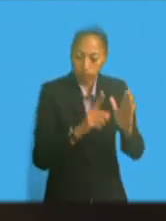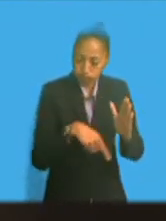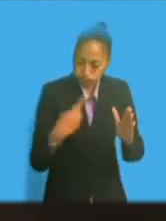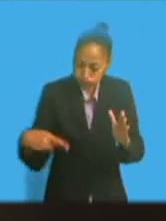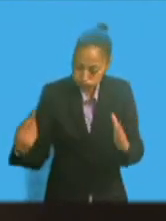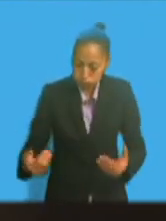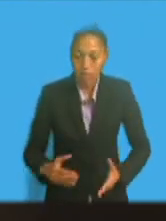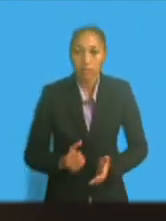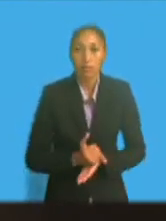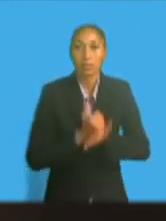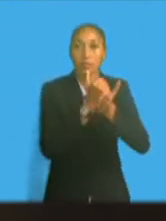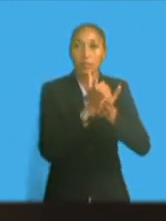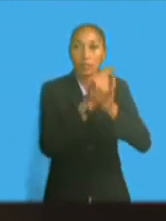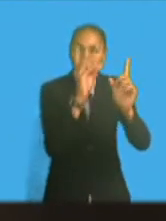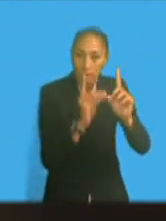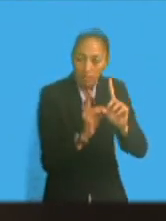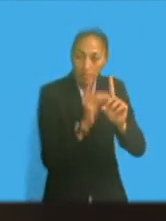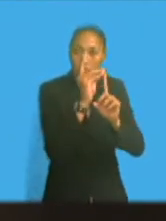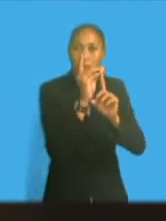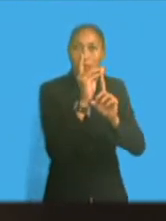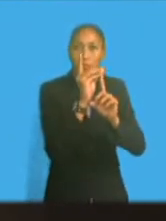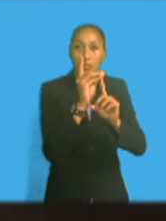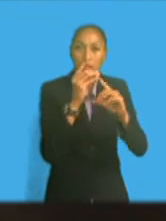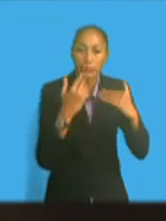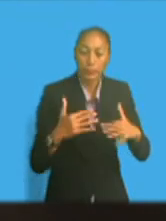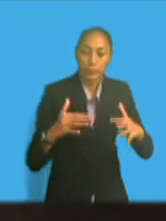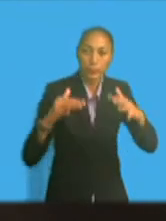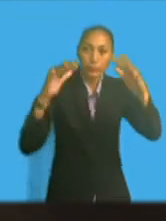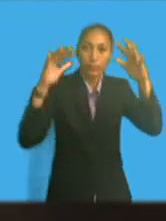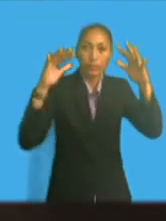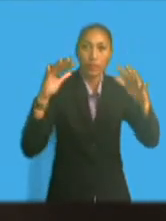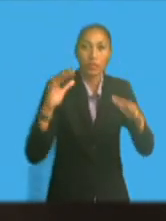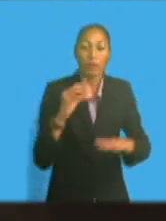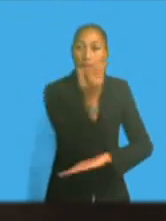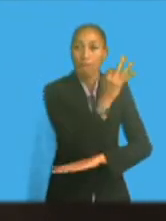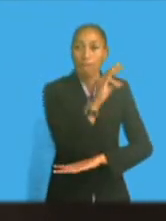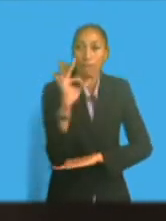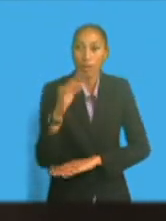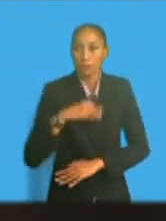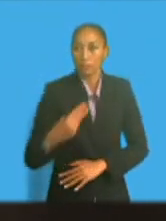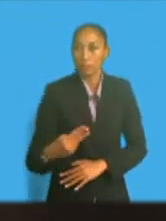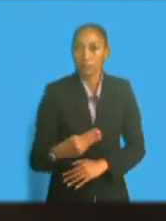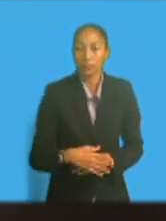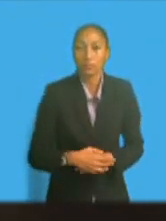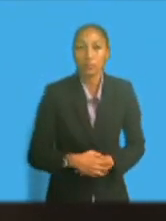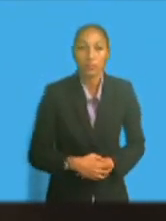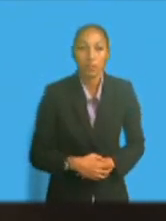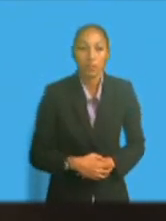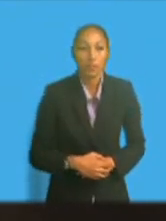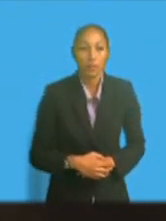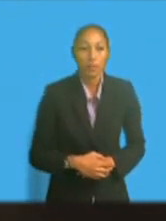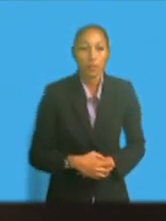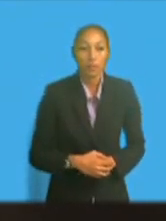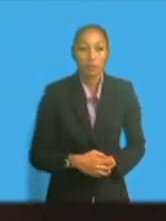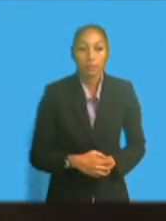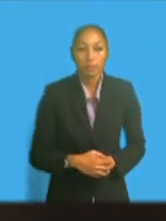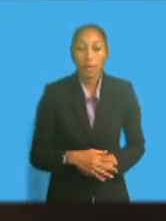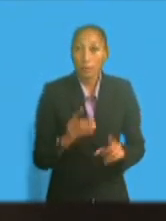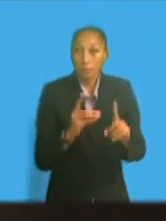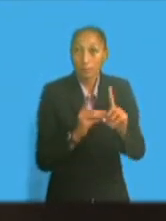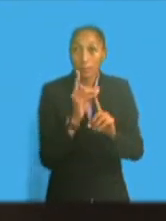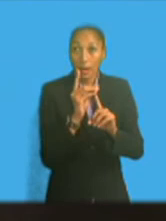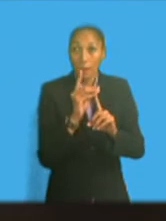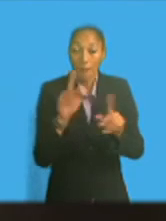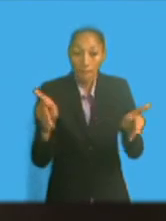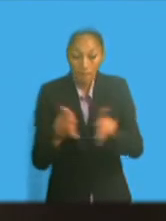support in the development and prosperity of the forest sector, and to all development